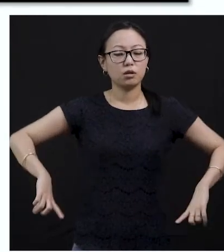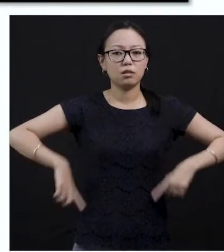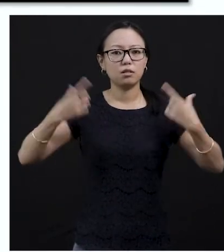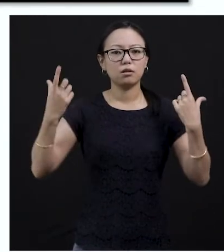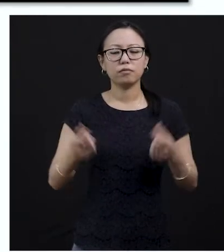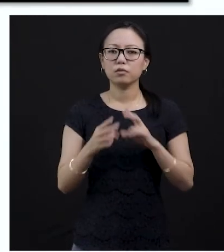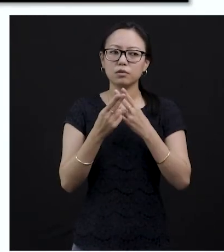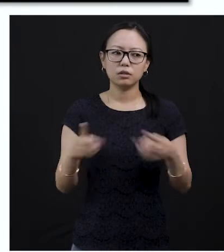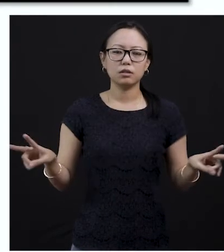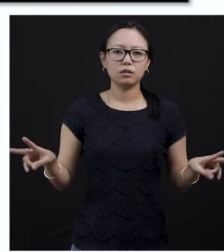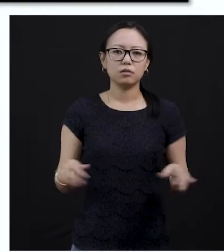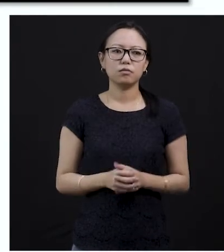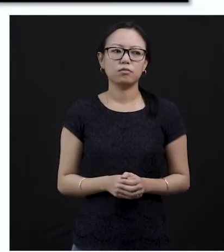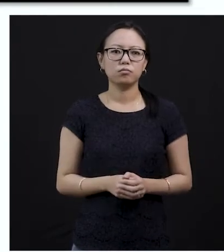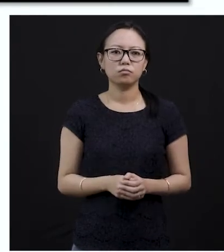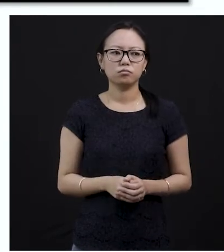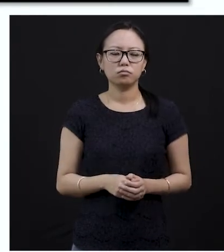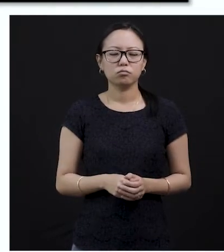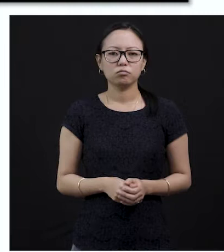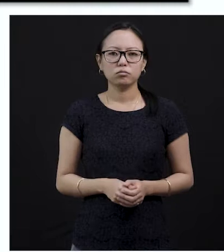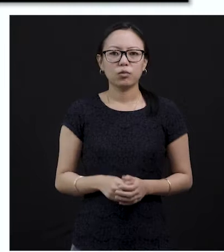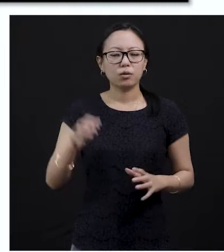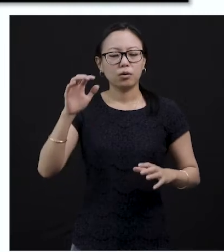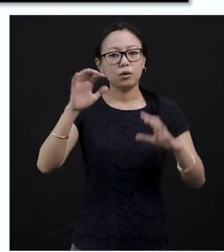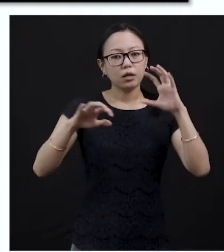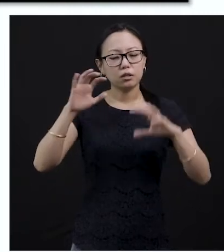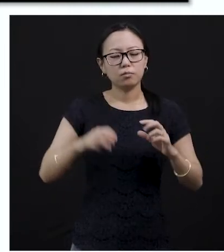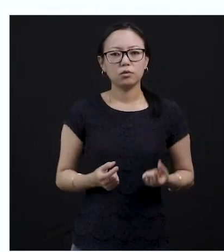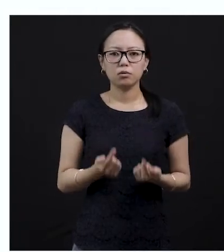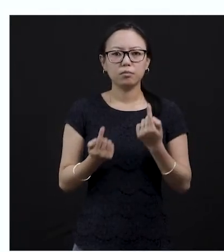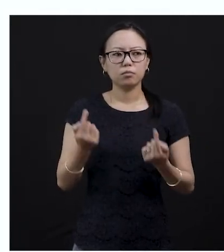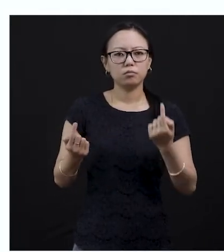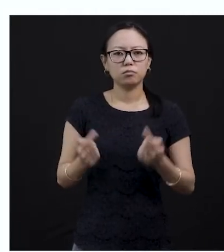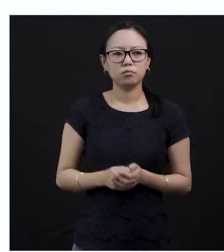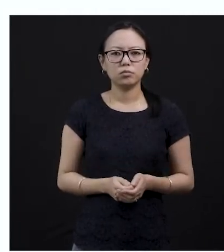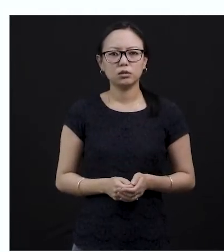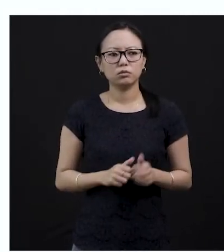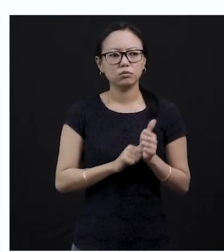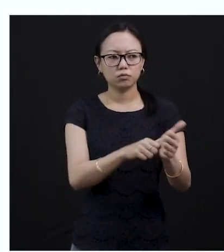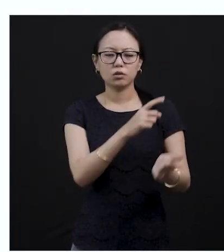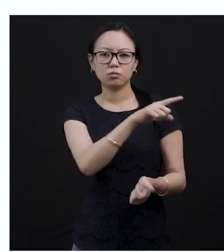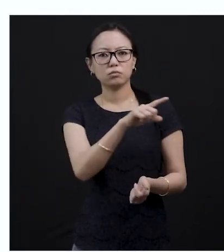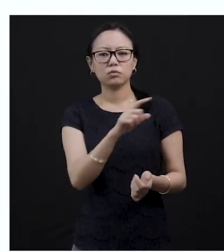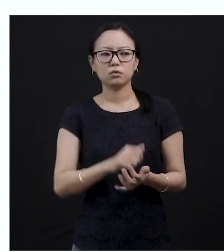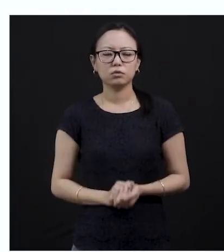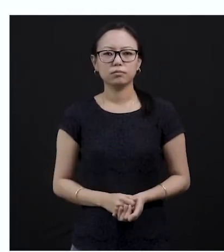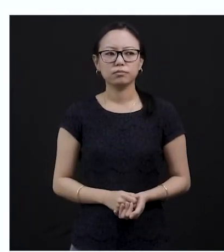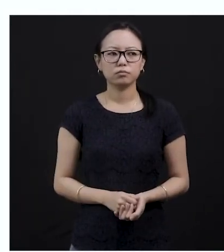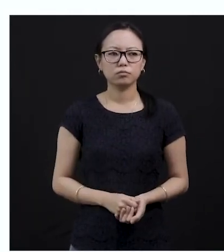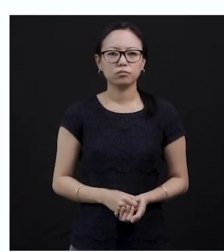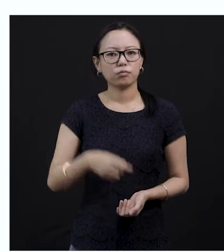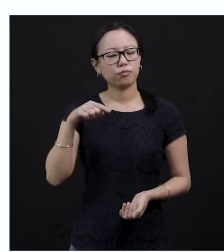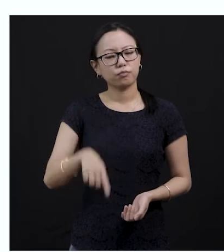by all these different kinds of adaptations, all right? So next, let us see about a mountain.